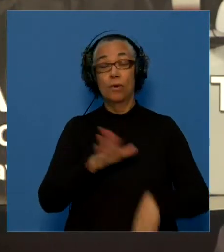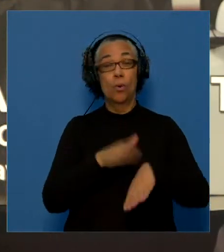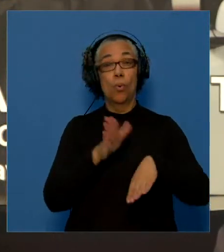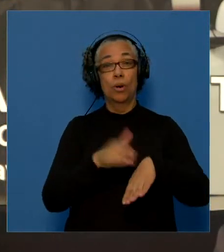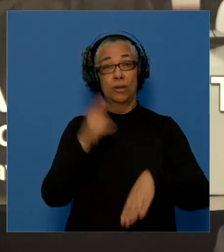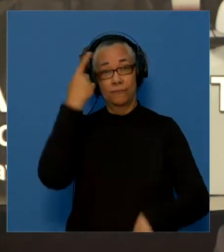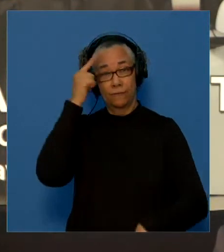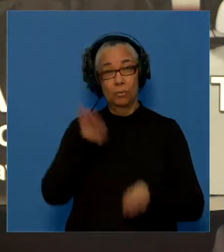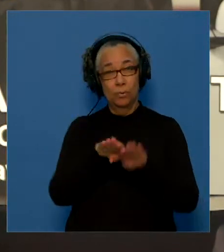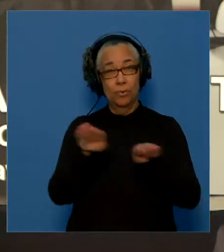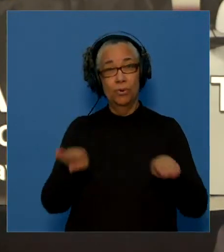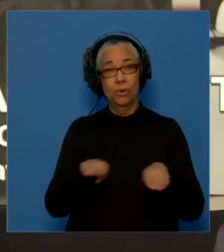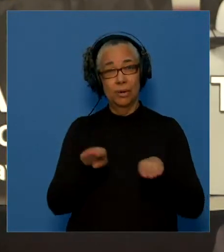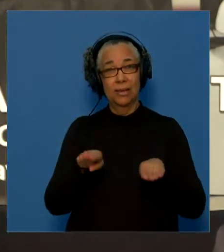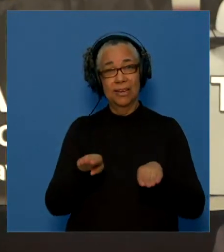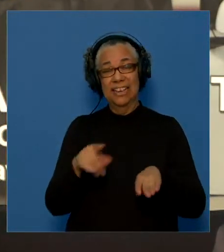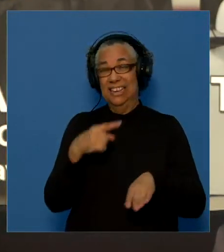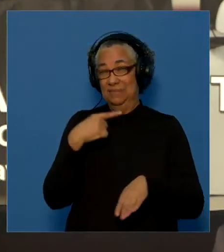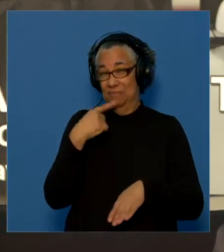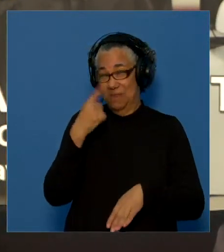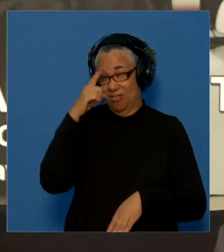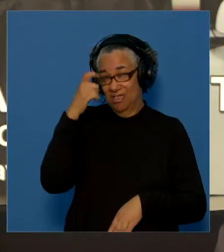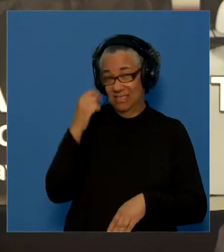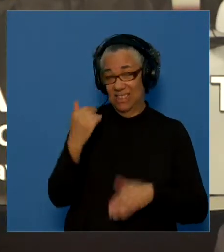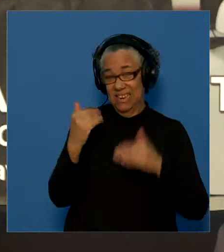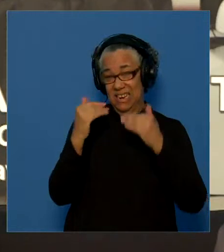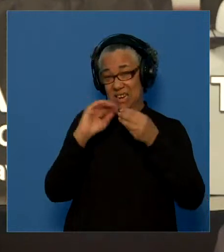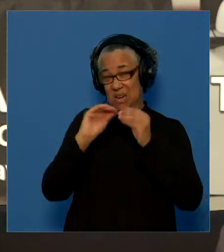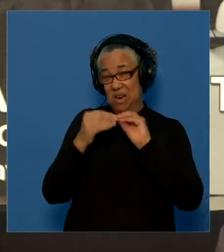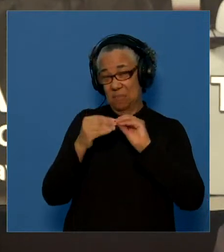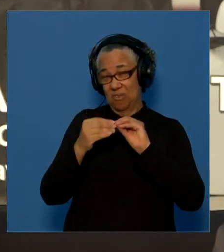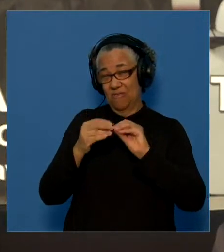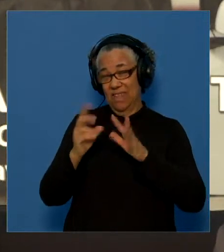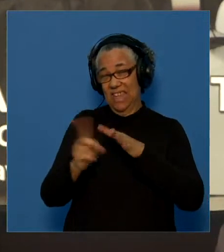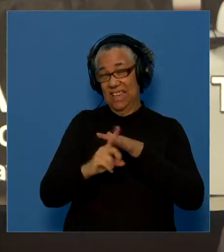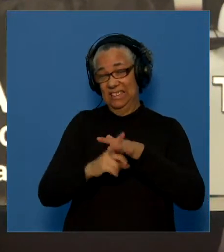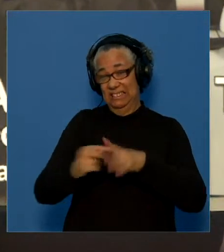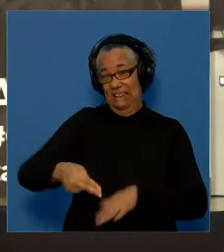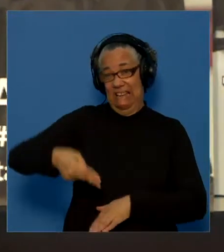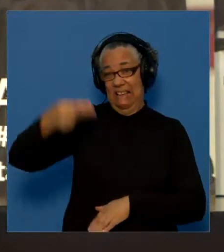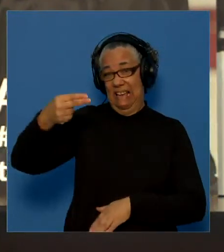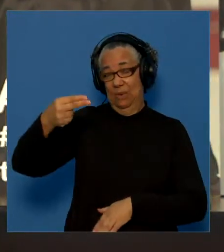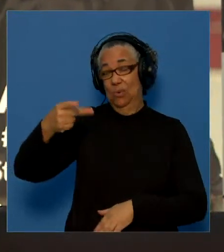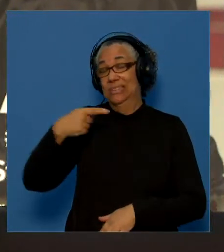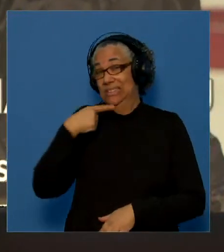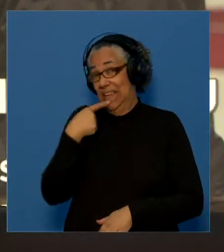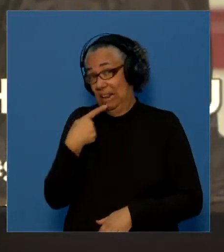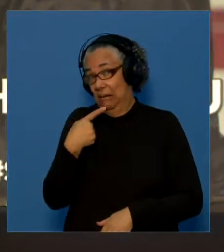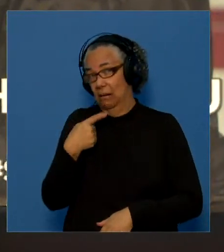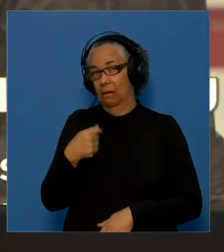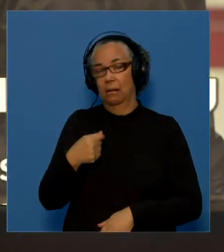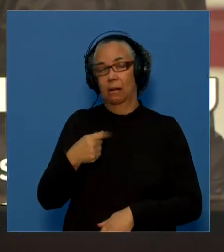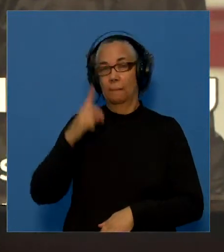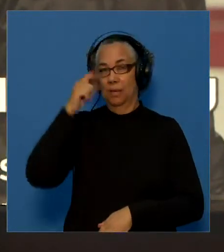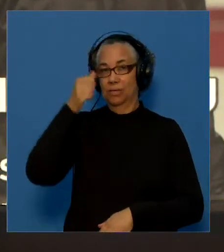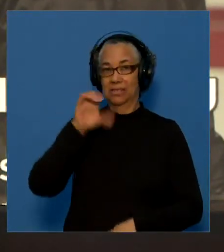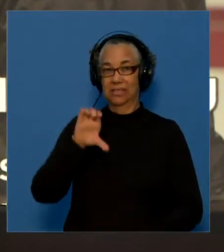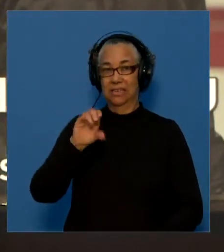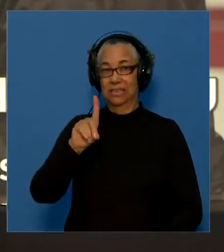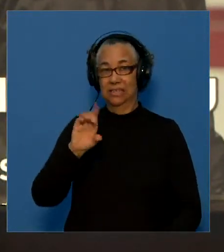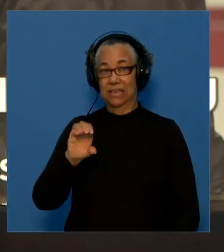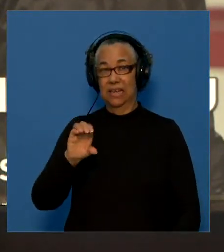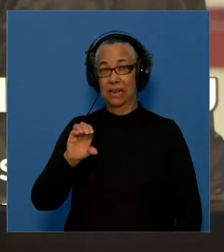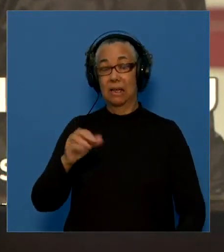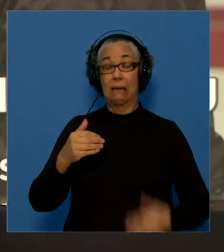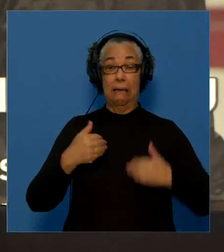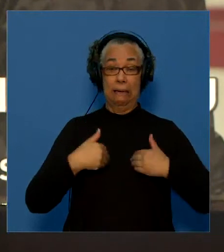and deemed the level of cases that we have as very high. We were deemed so because the CDC has